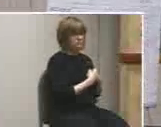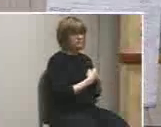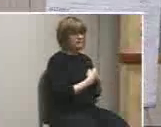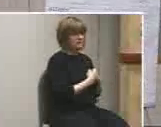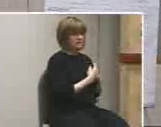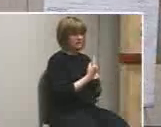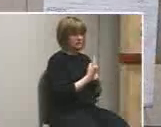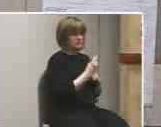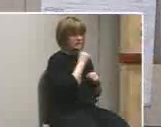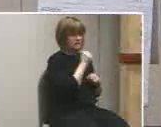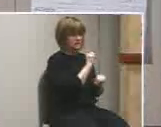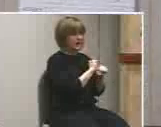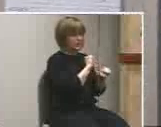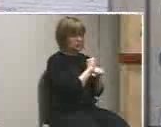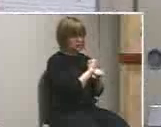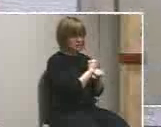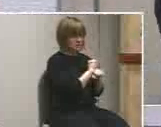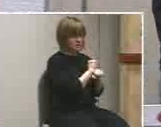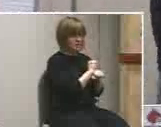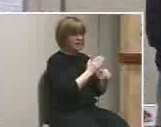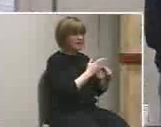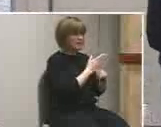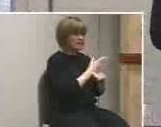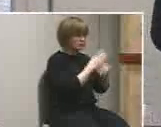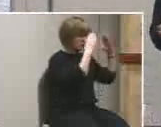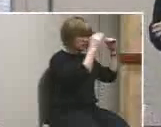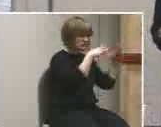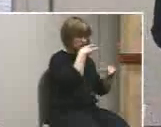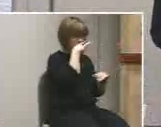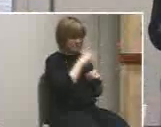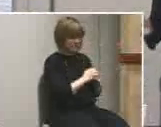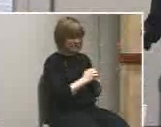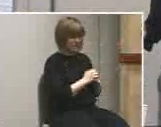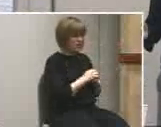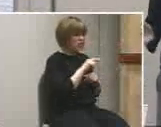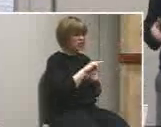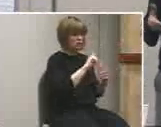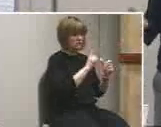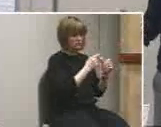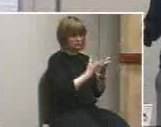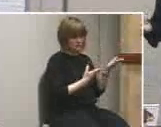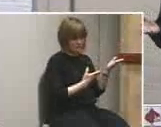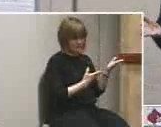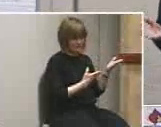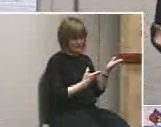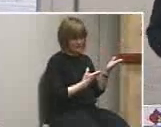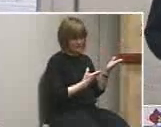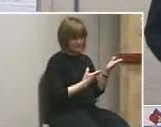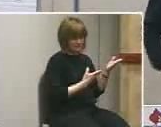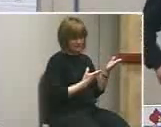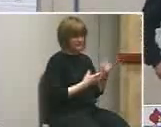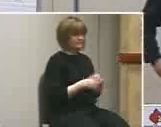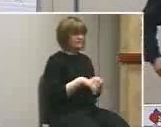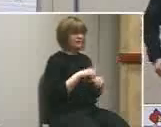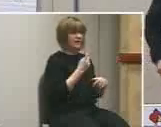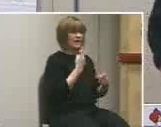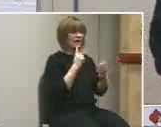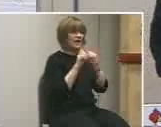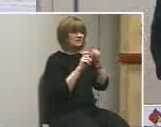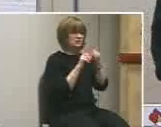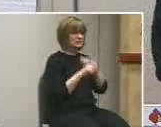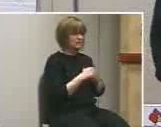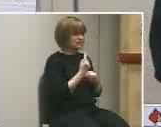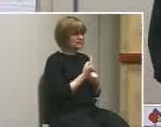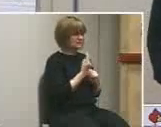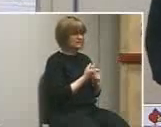not clicking between teacher and kid? Those are the very first things we do. They're very informal. You think about them. You should ask yourself, is there